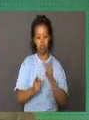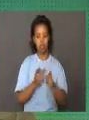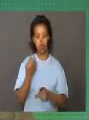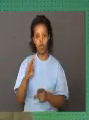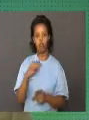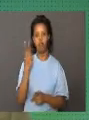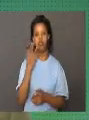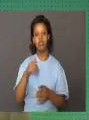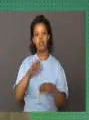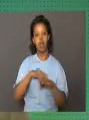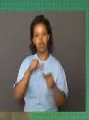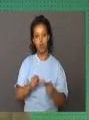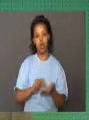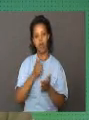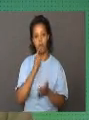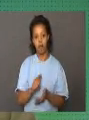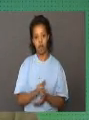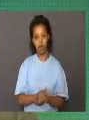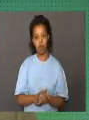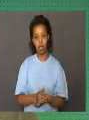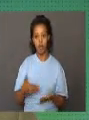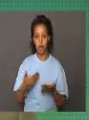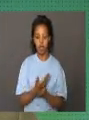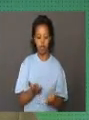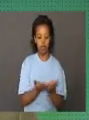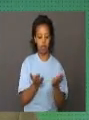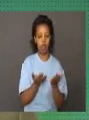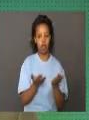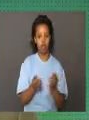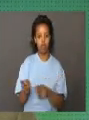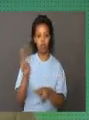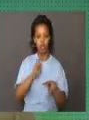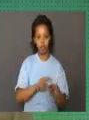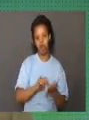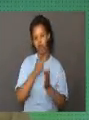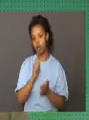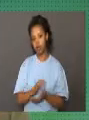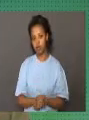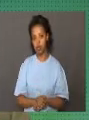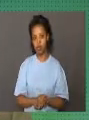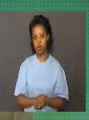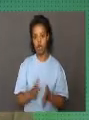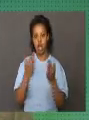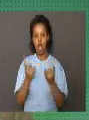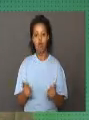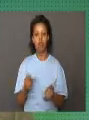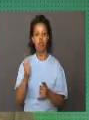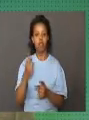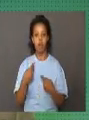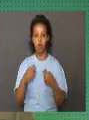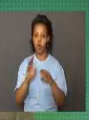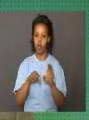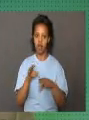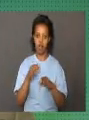reused as activated sludge in new tanks. Let us do an activity